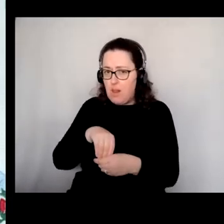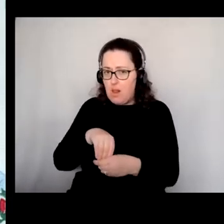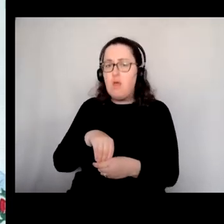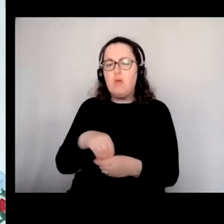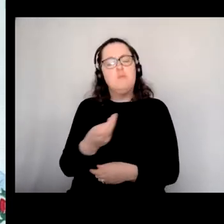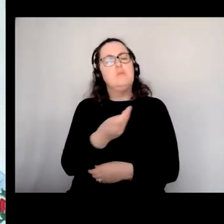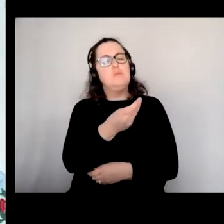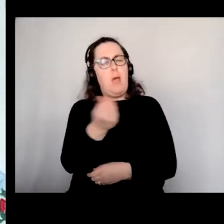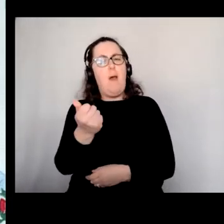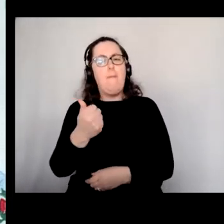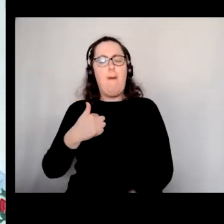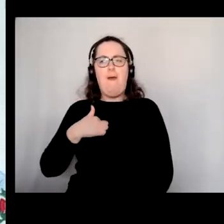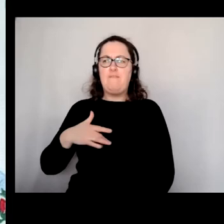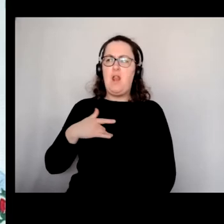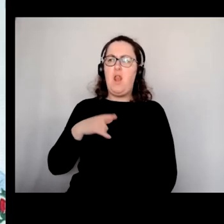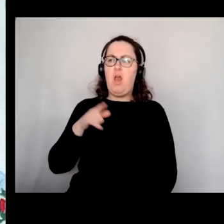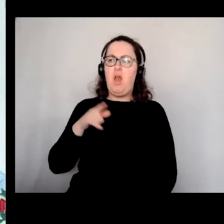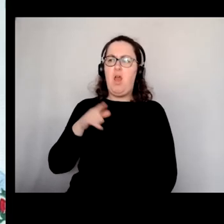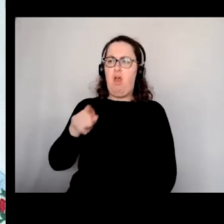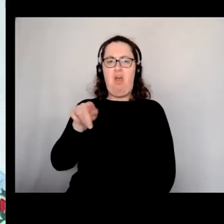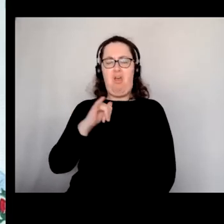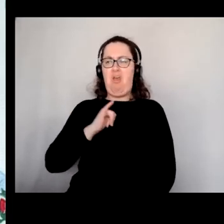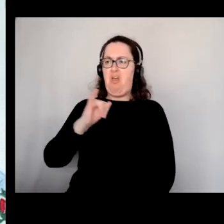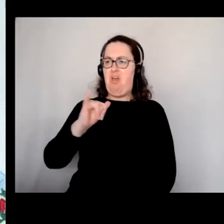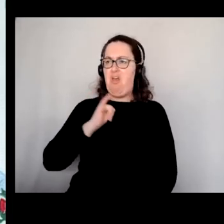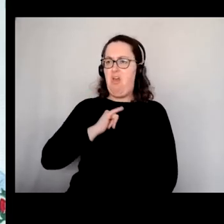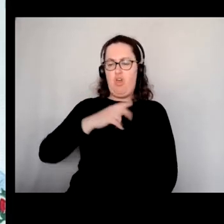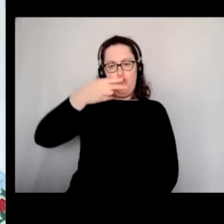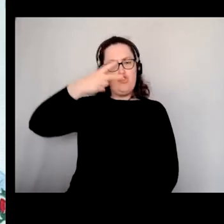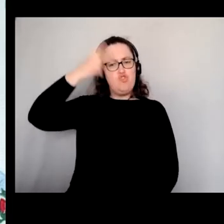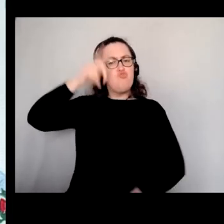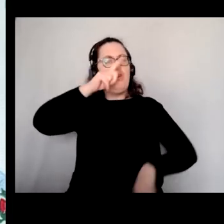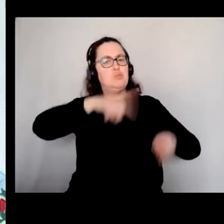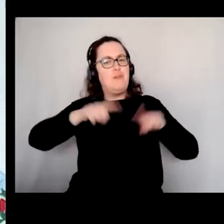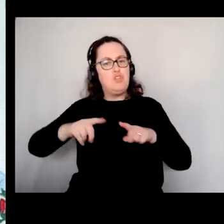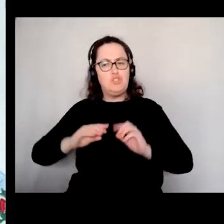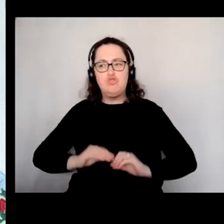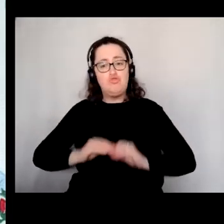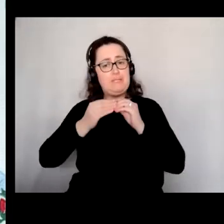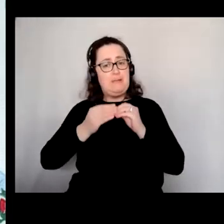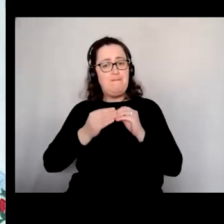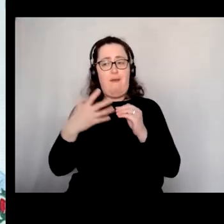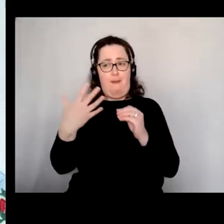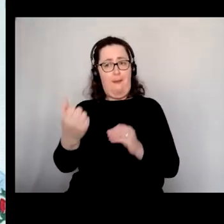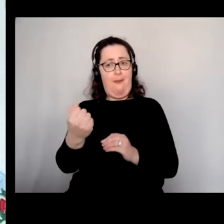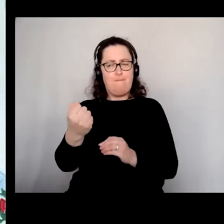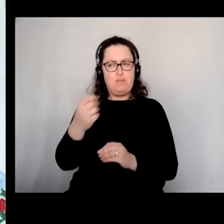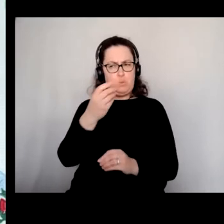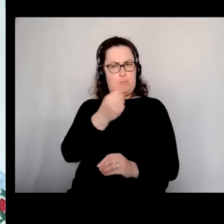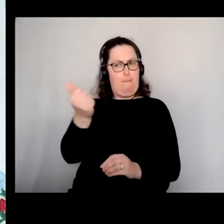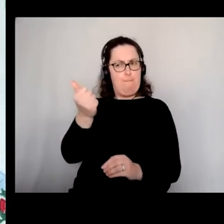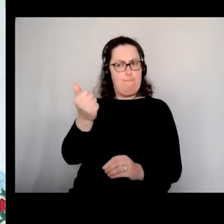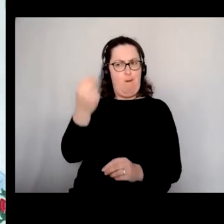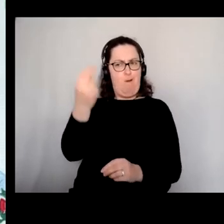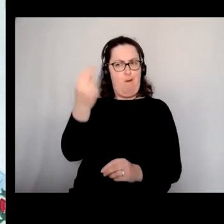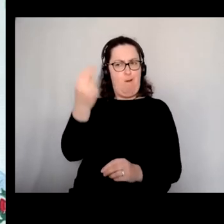experiences where I feel I do recognise neurodivergent creative practice in some quite significant